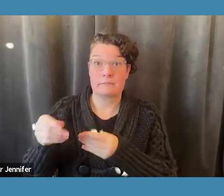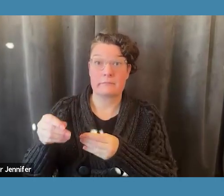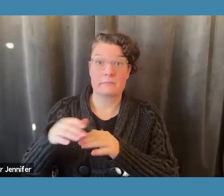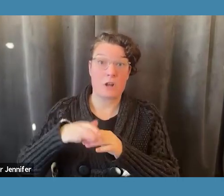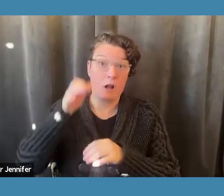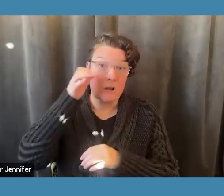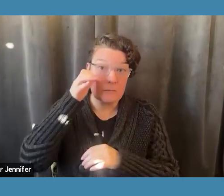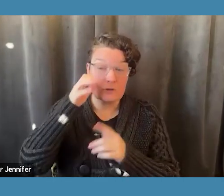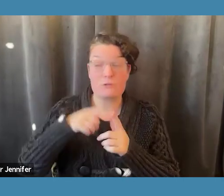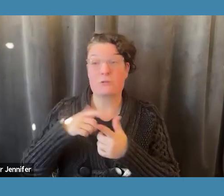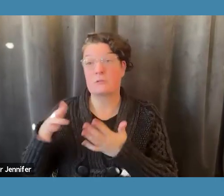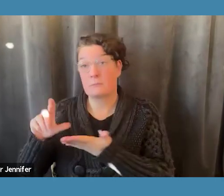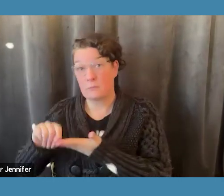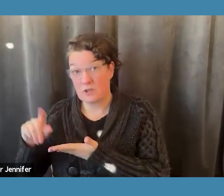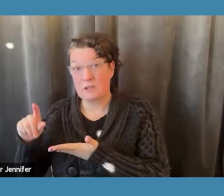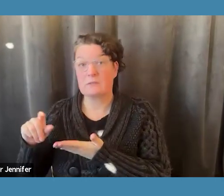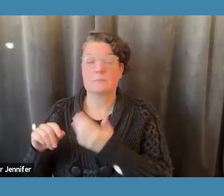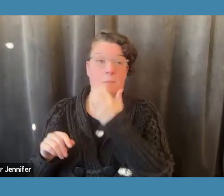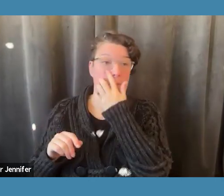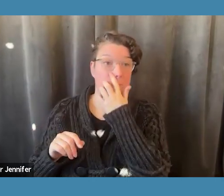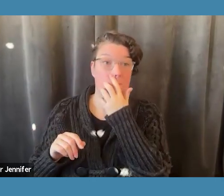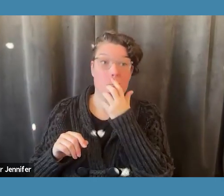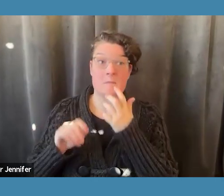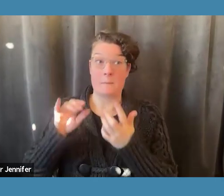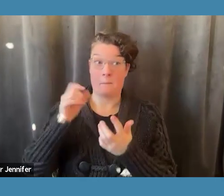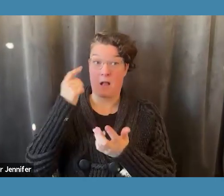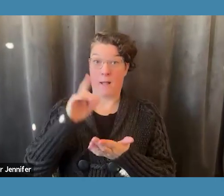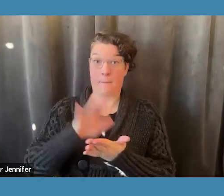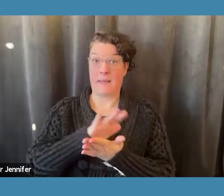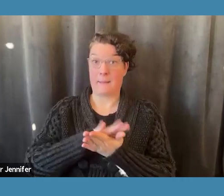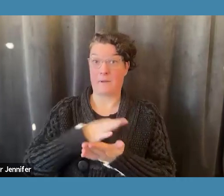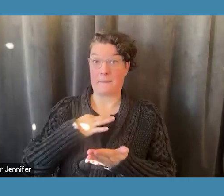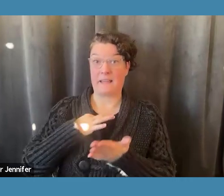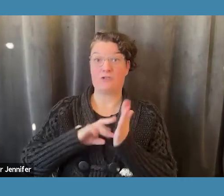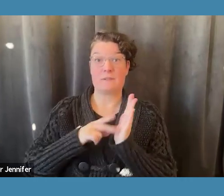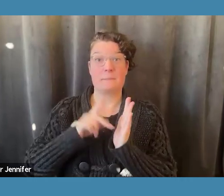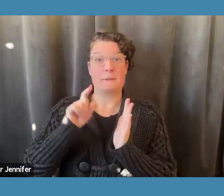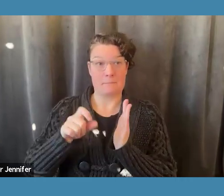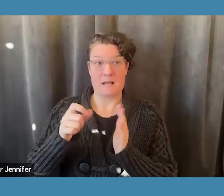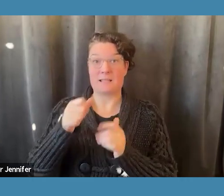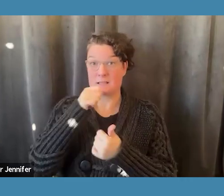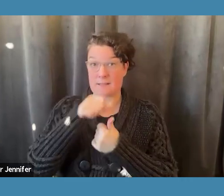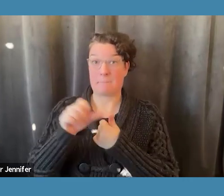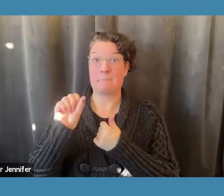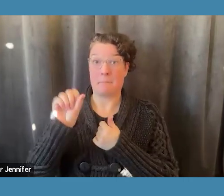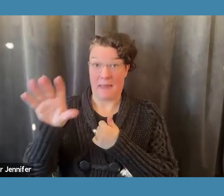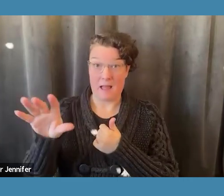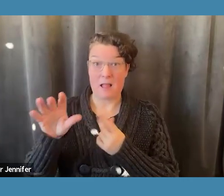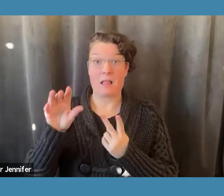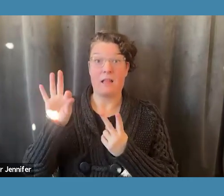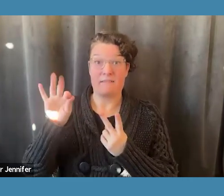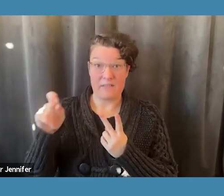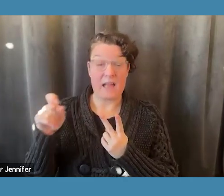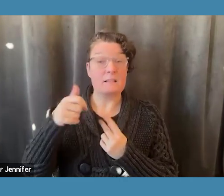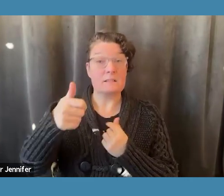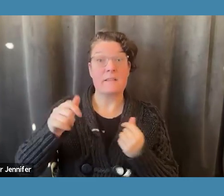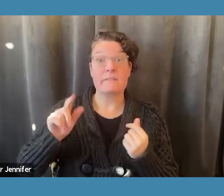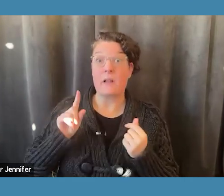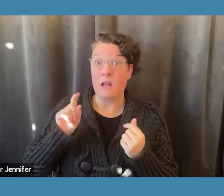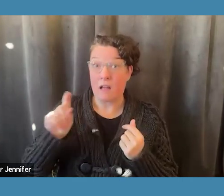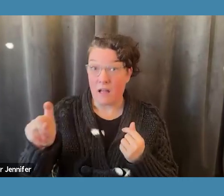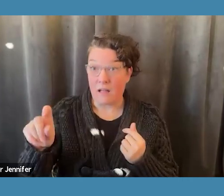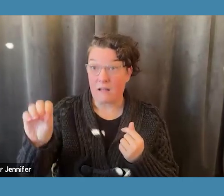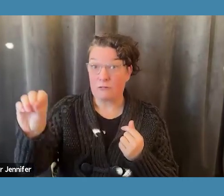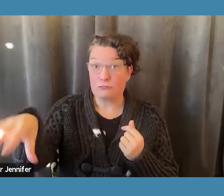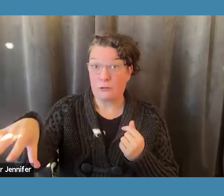print. With that paper application, you have to either mail or fax it. I've had people try to drop it off and be told, no, you have